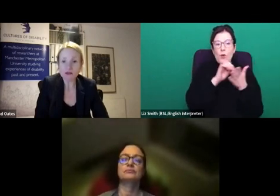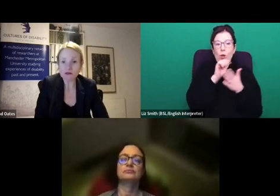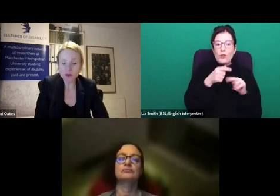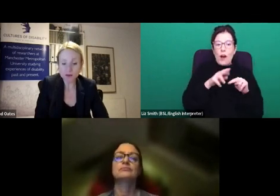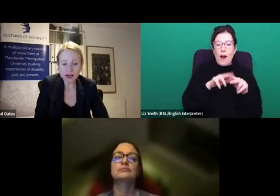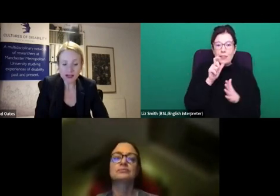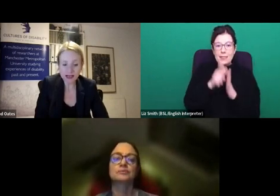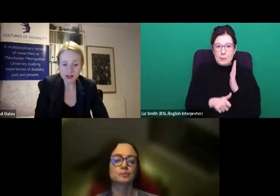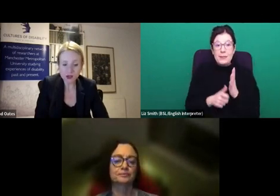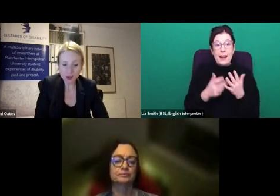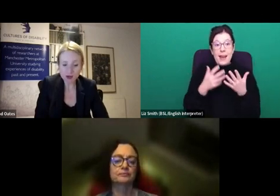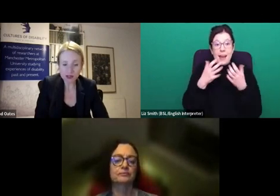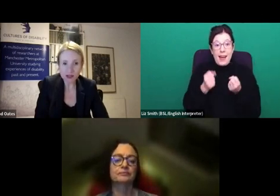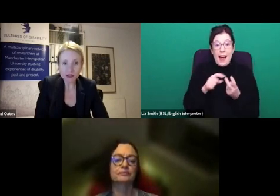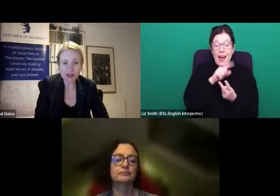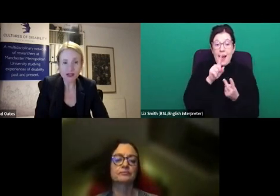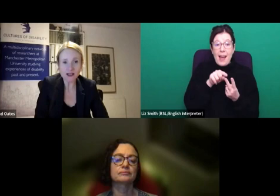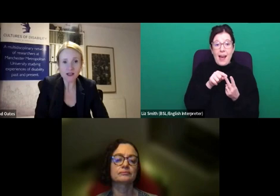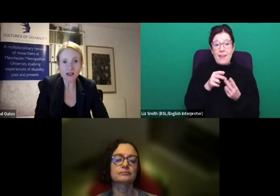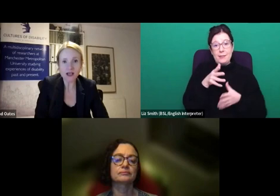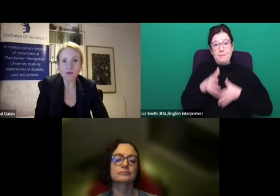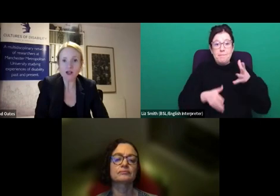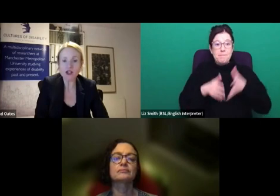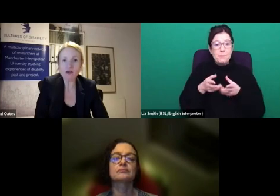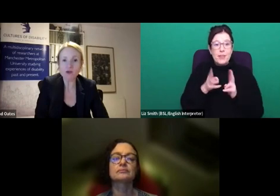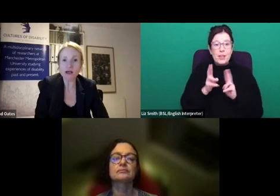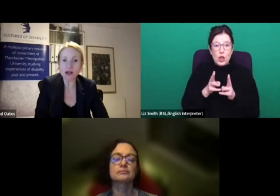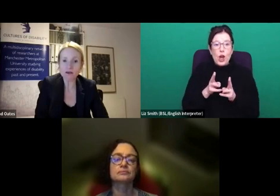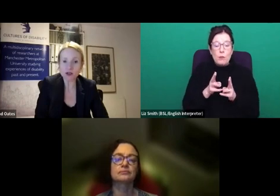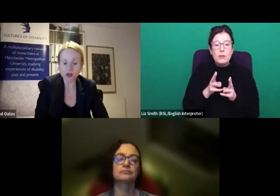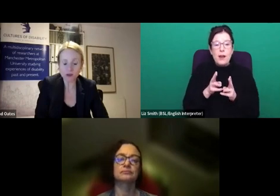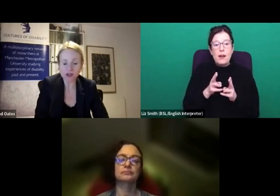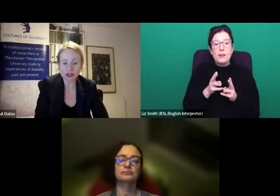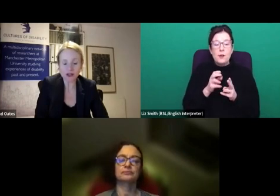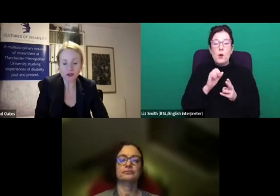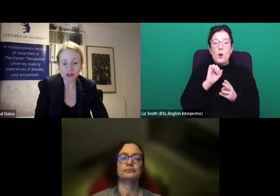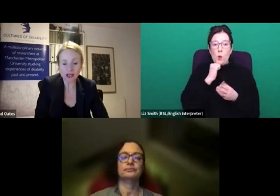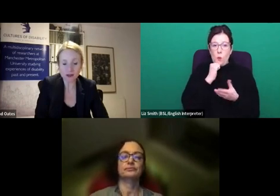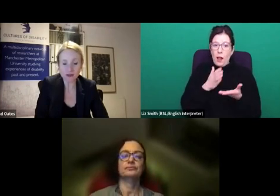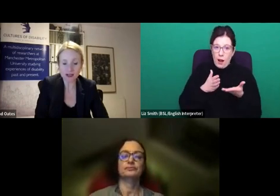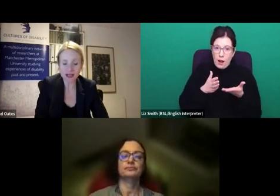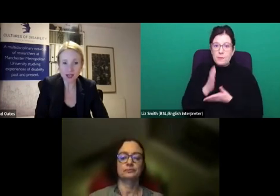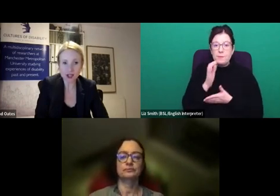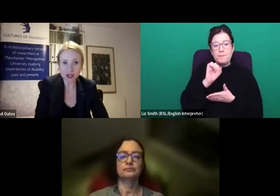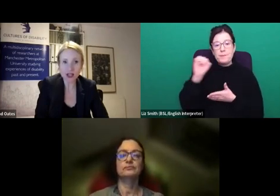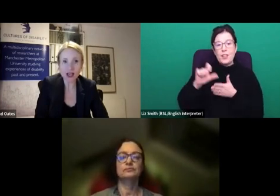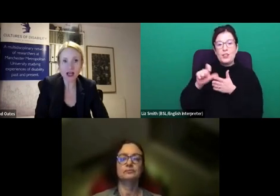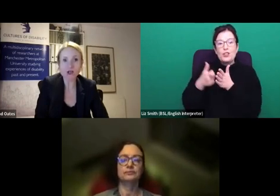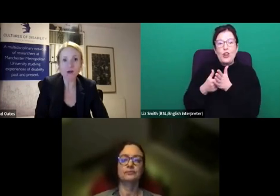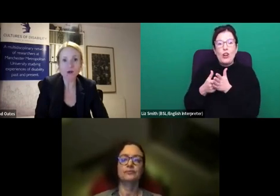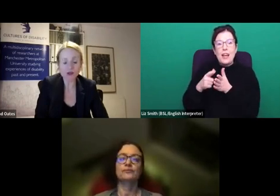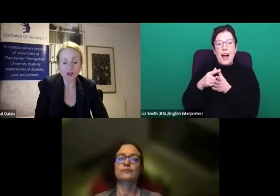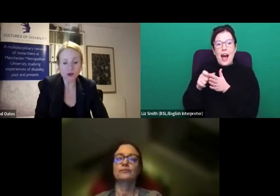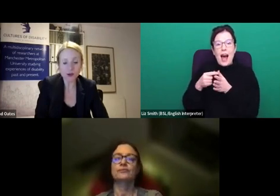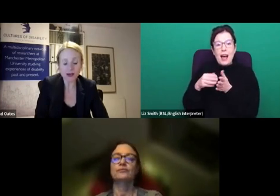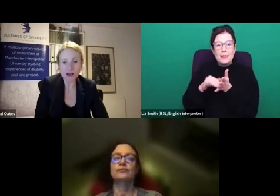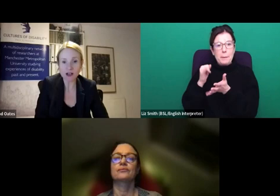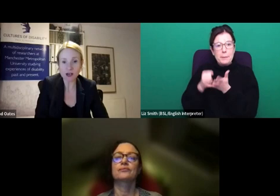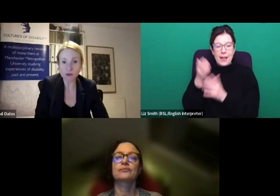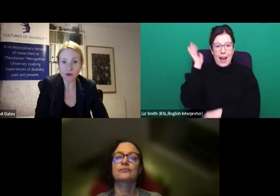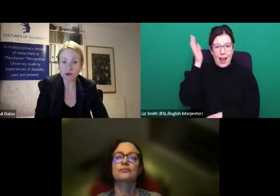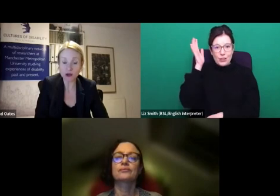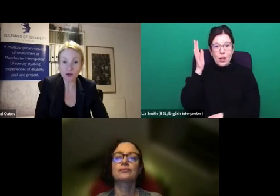We have a BSL interpreter tonight, and she will be live interpreting Dr. Adams's lecture, and she will also